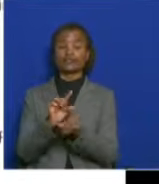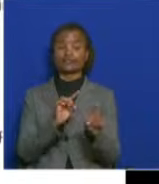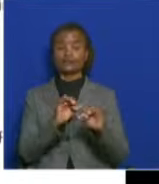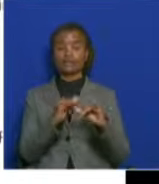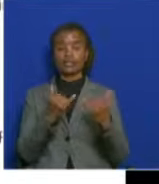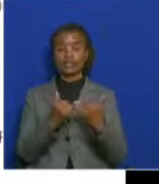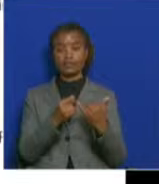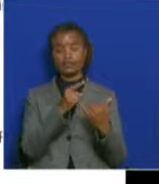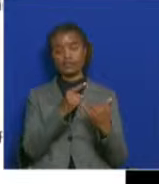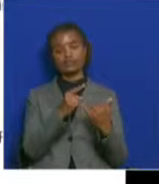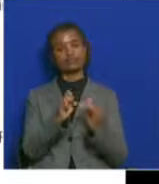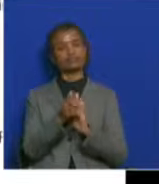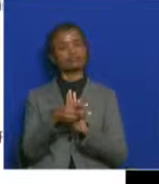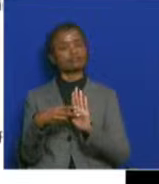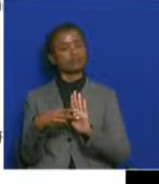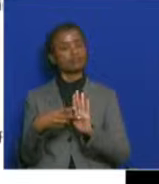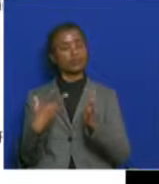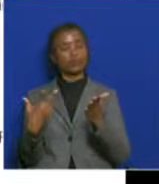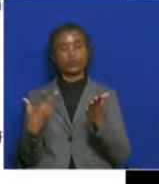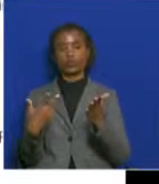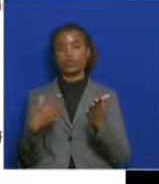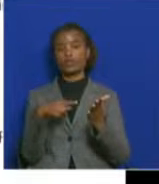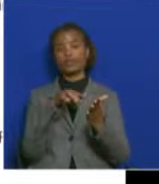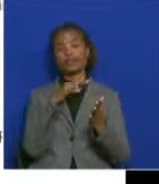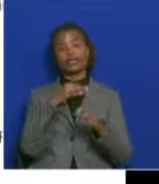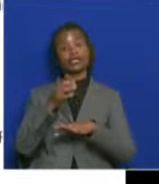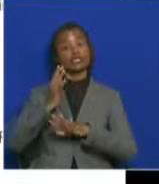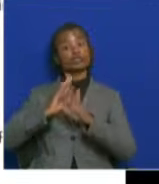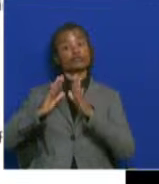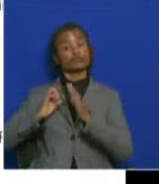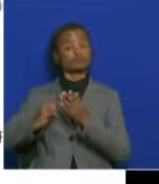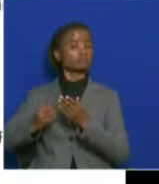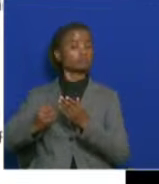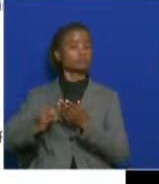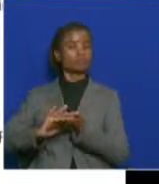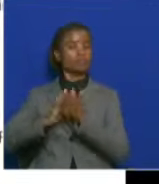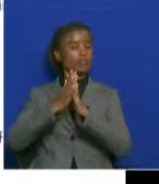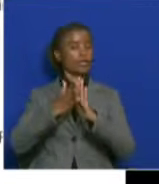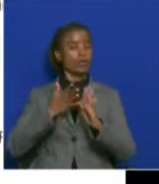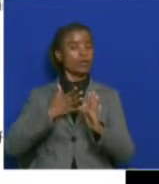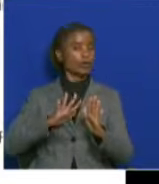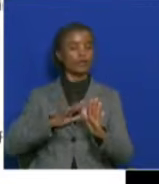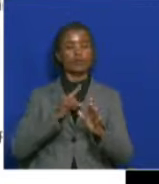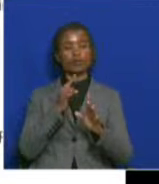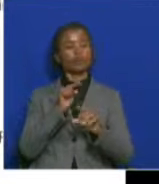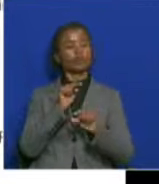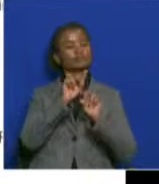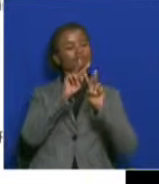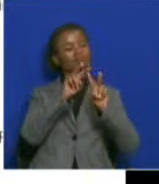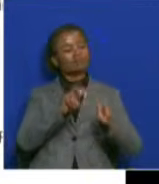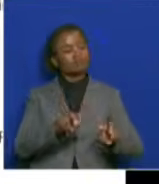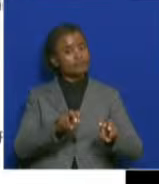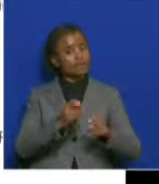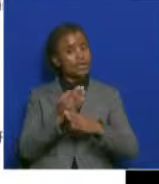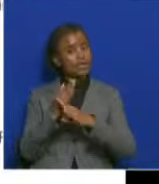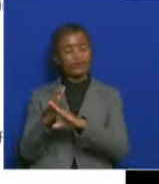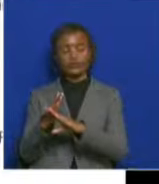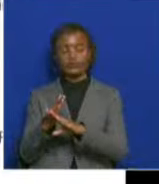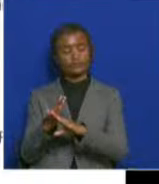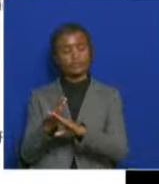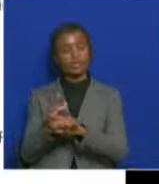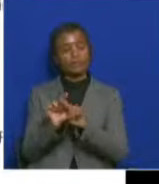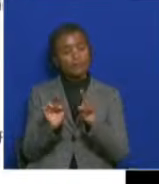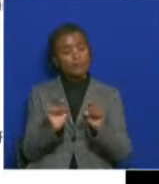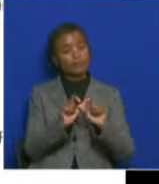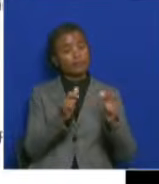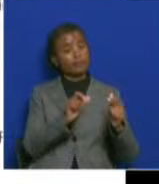minimize its history or avoid scrutiny, nor does it ask the Commission to determine disputes between